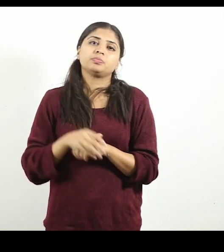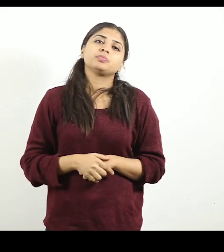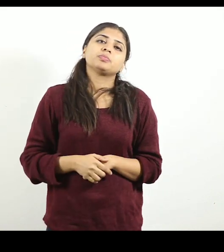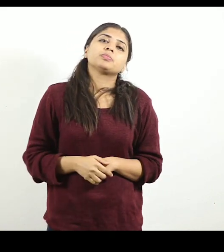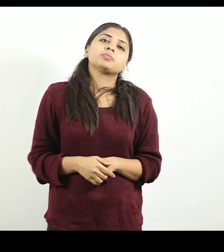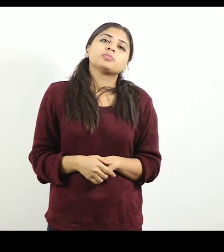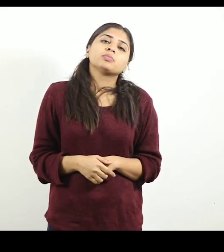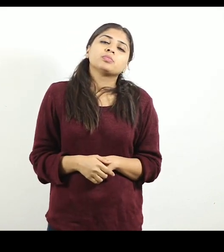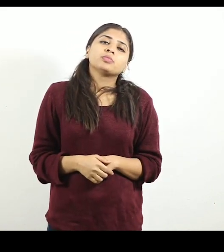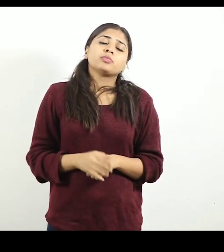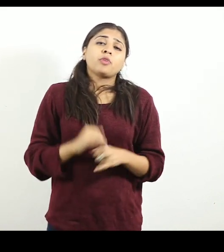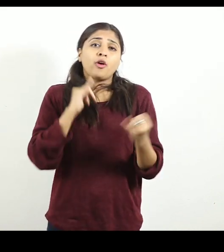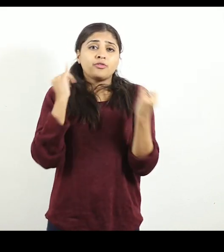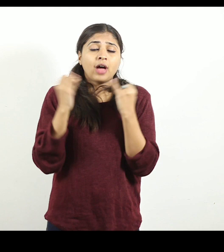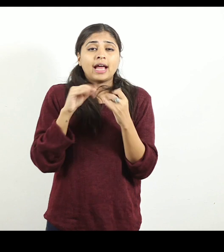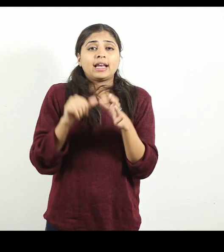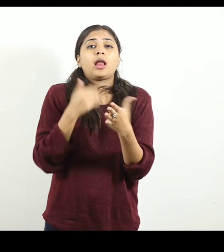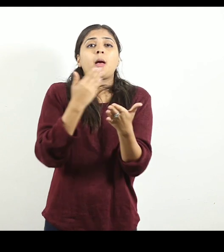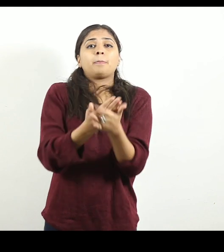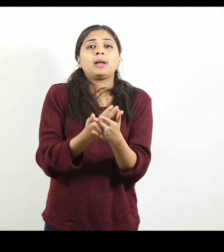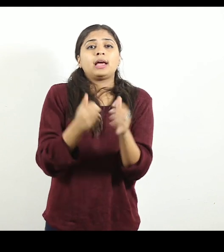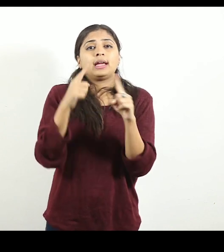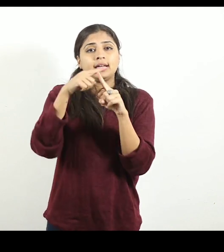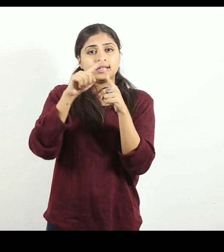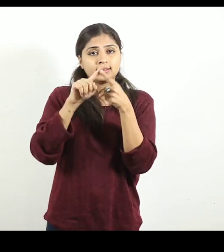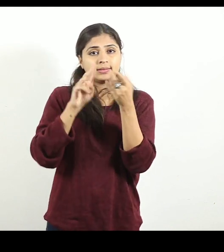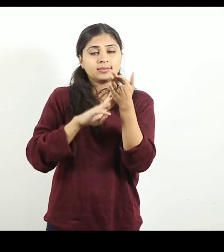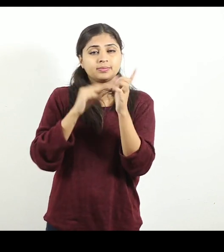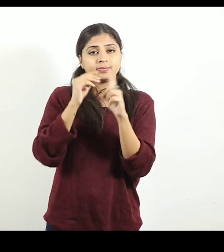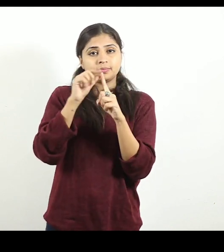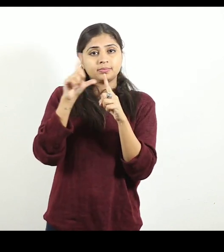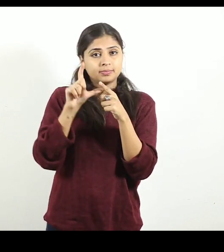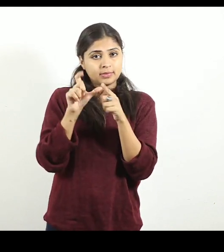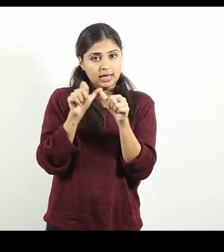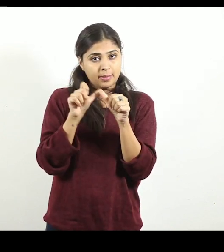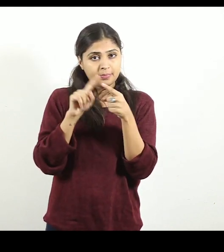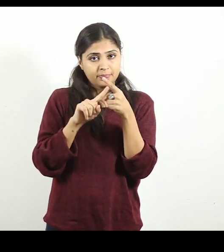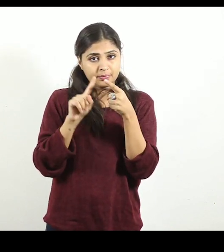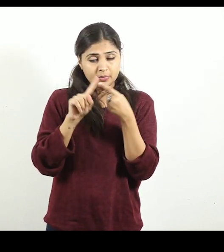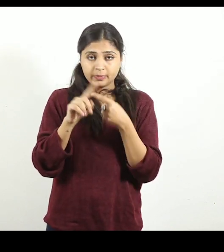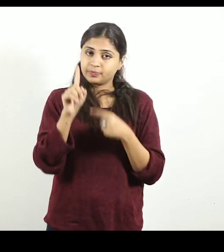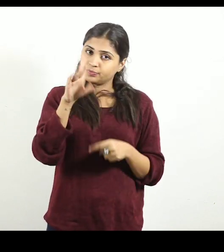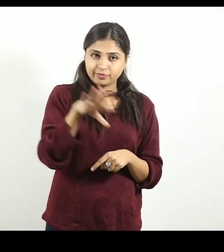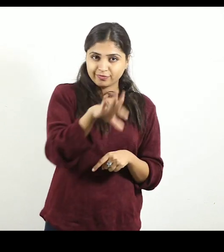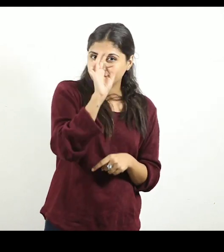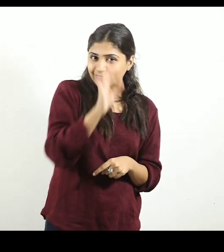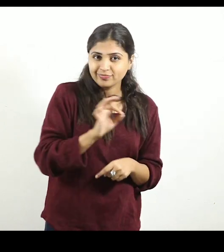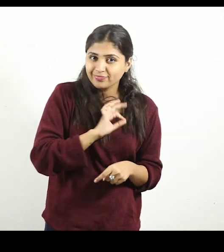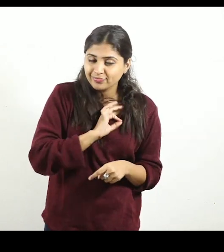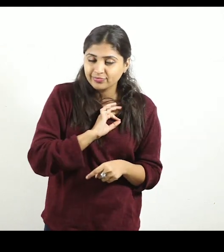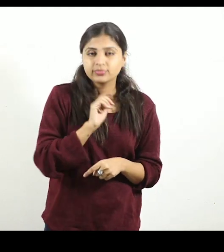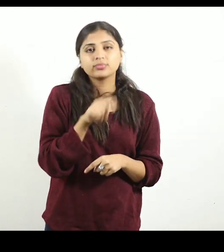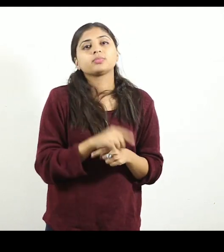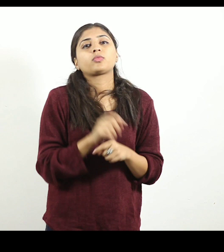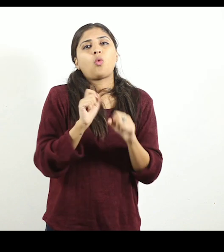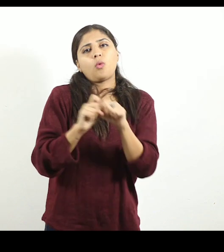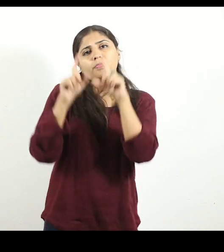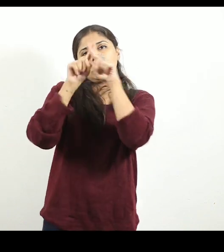Once you click on the template you like, it will open on your screen as a new document.